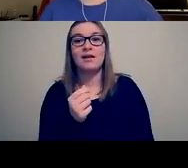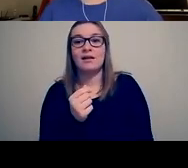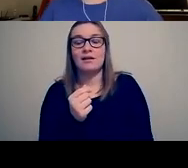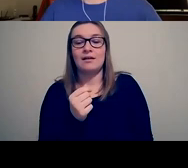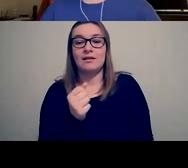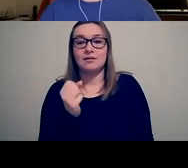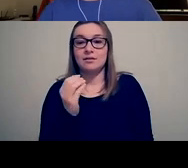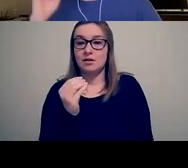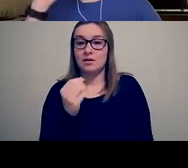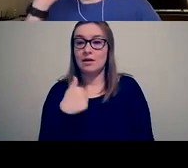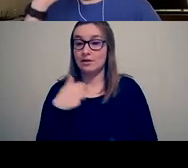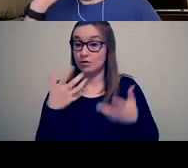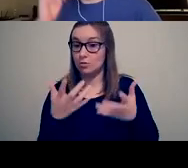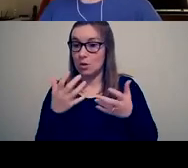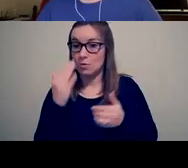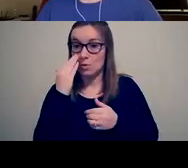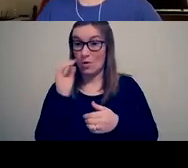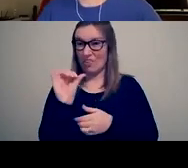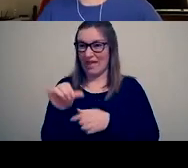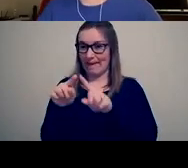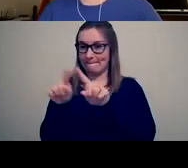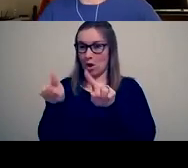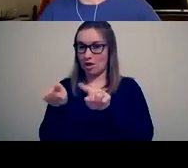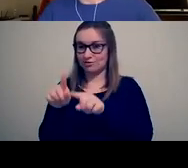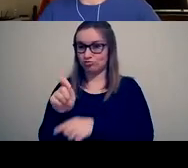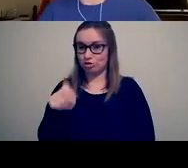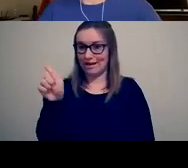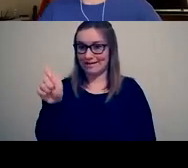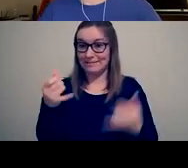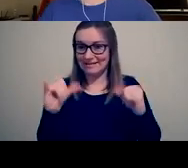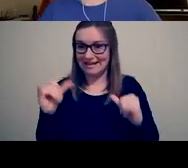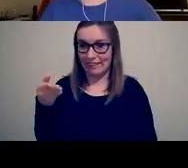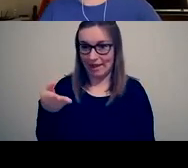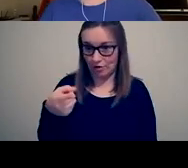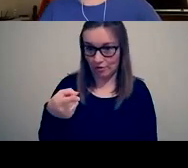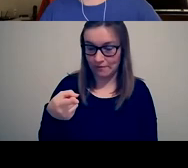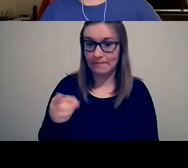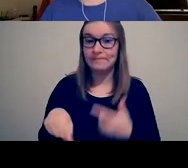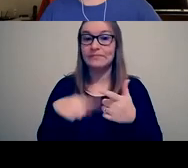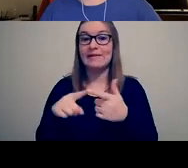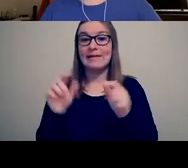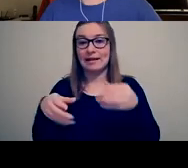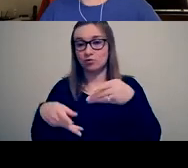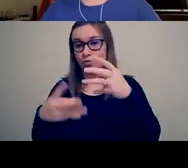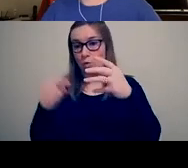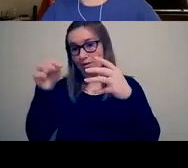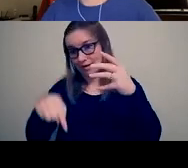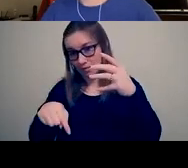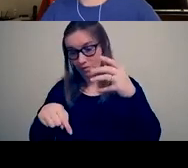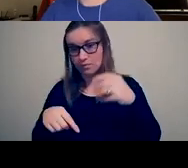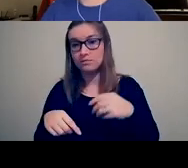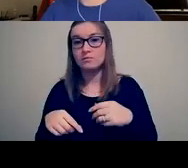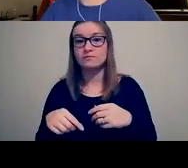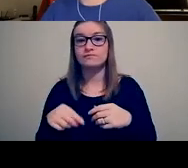So I just want to know that that was checked and that I'm still here. And then I could go down, use